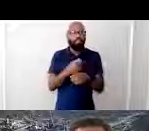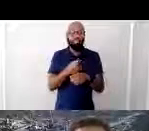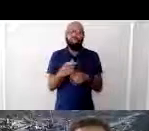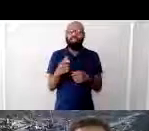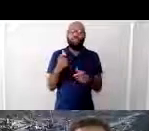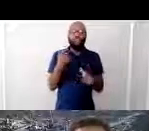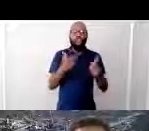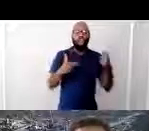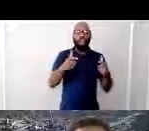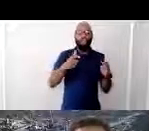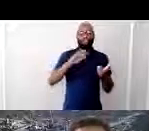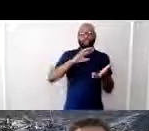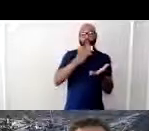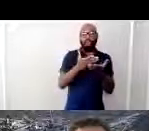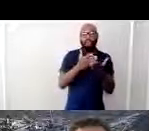this.